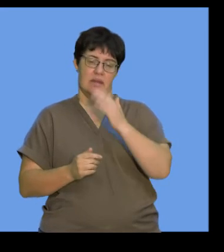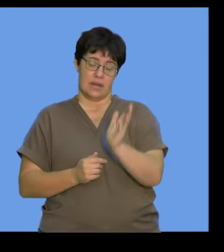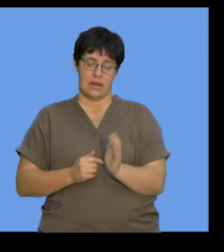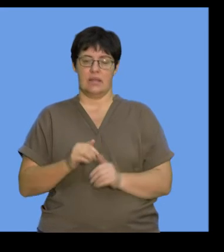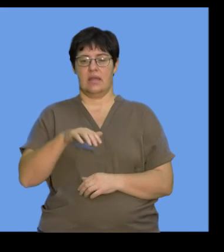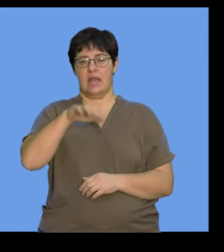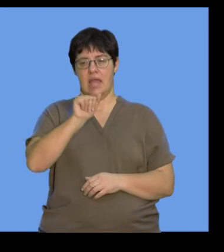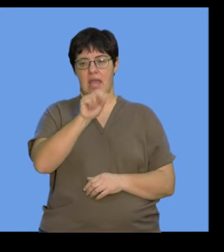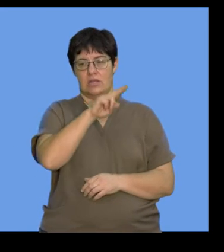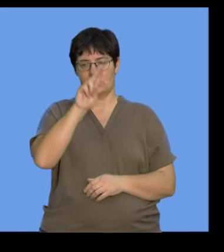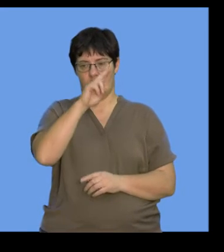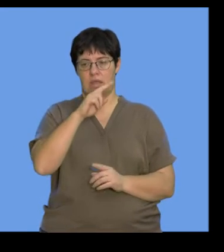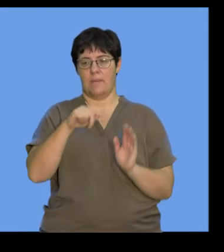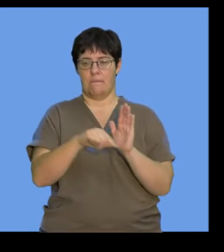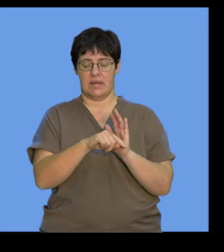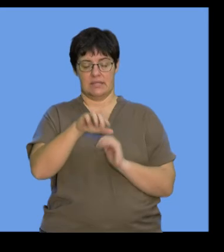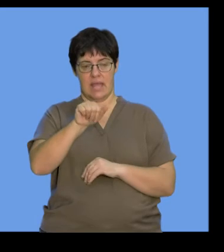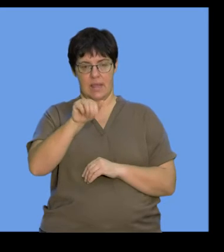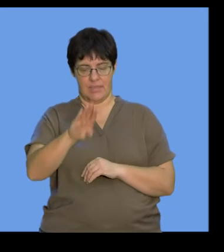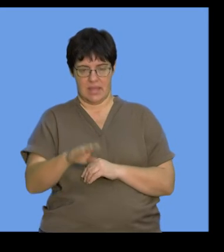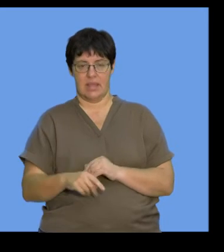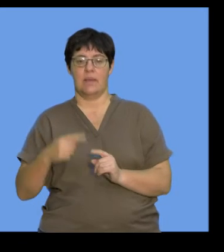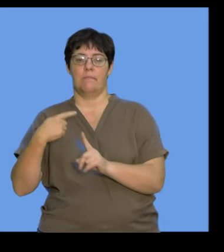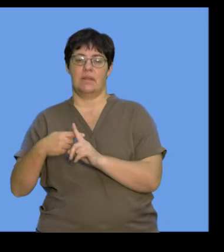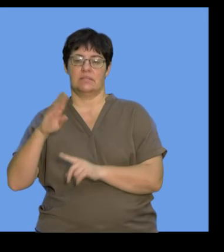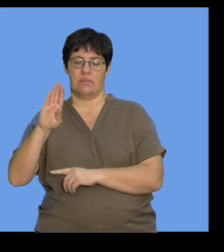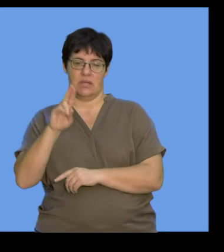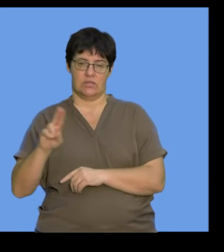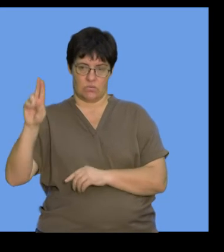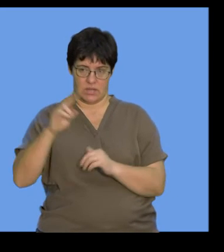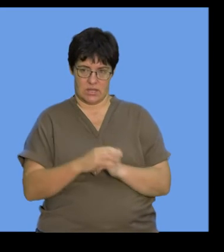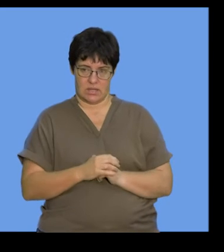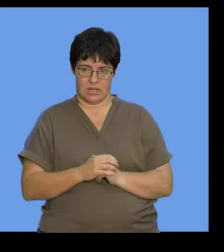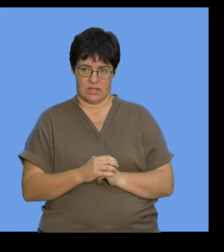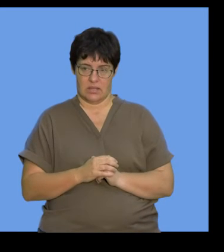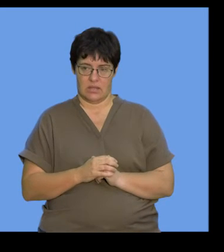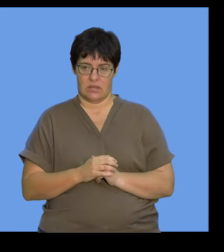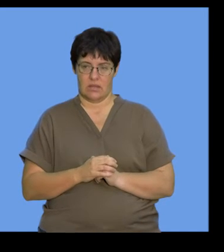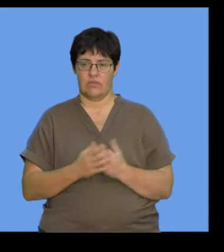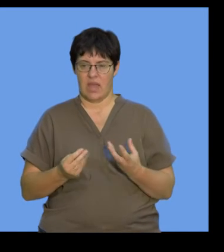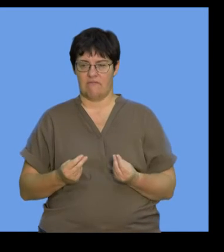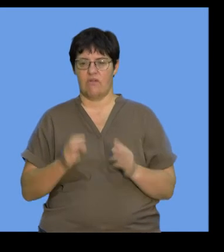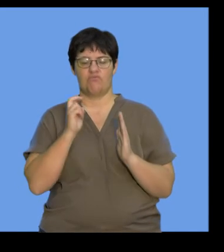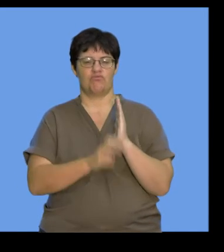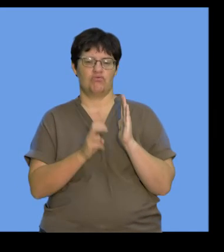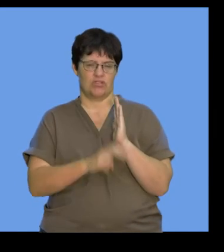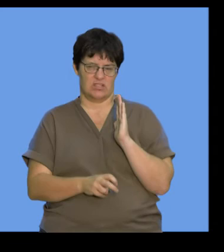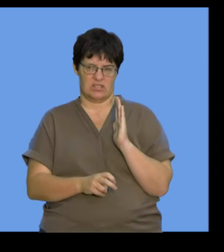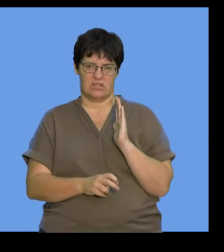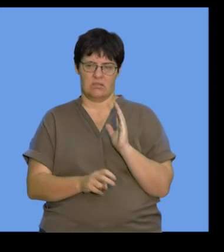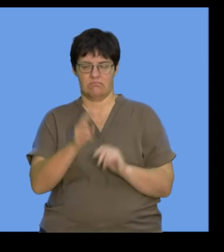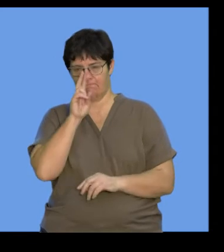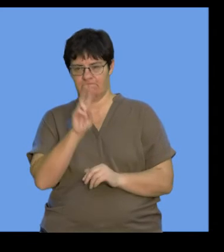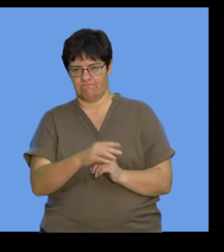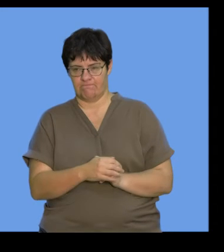as a trinomial, a squared minus ab plus b squared. And then I have some rules for you to